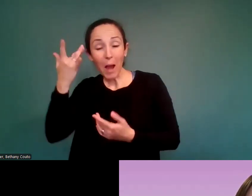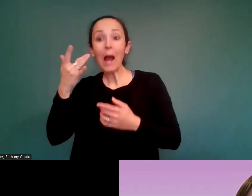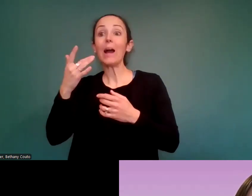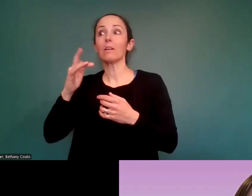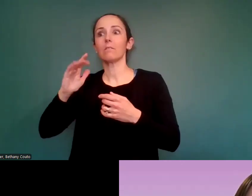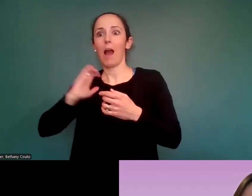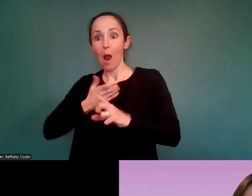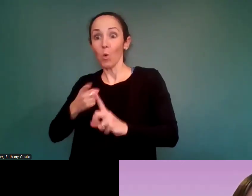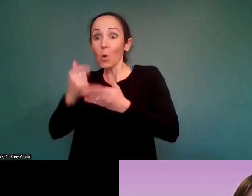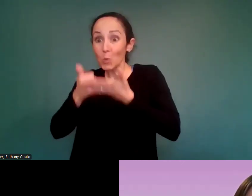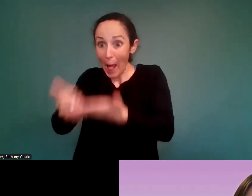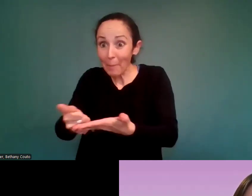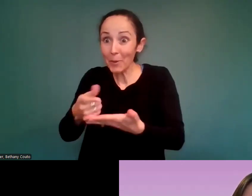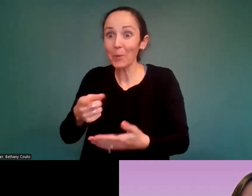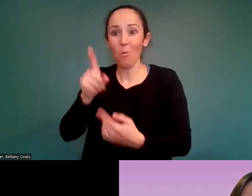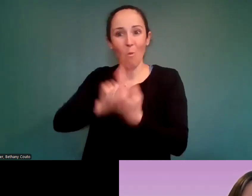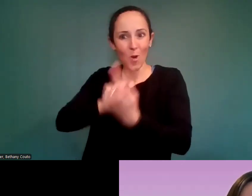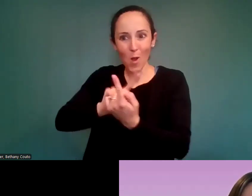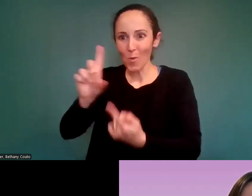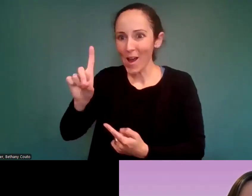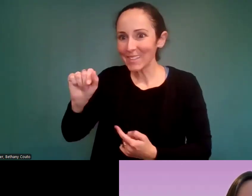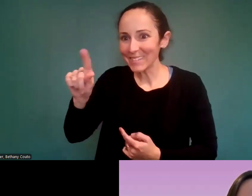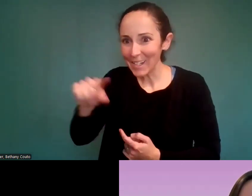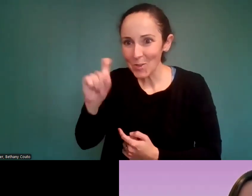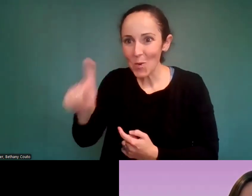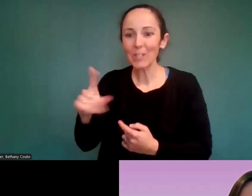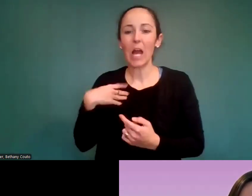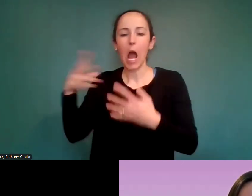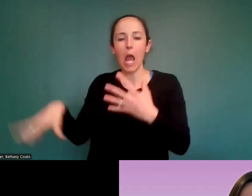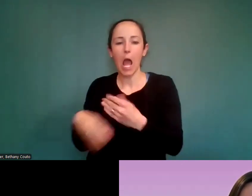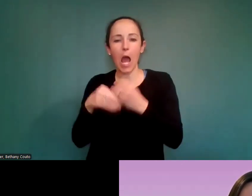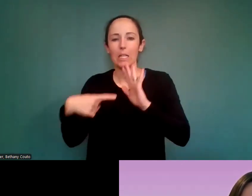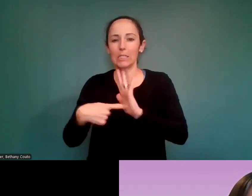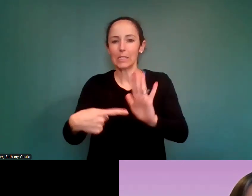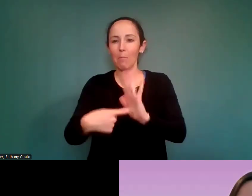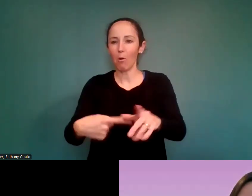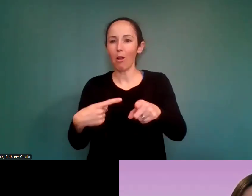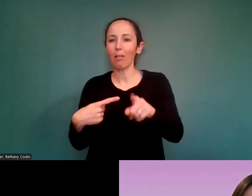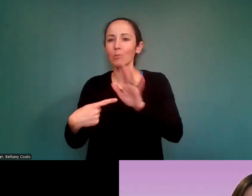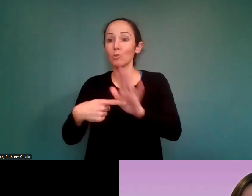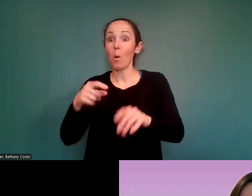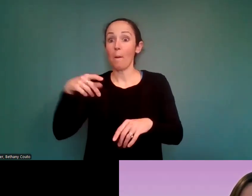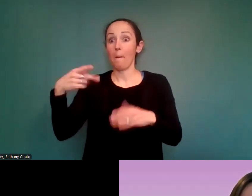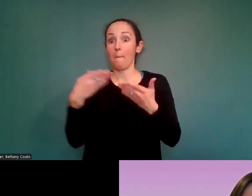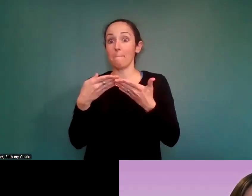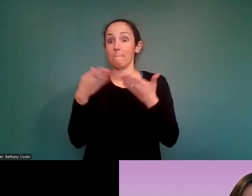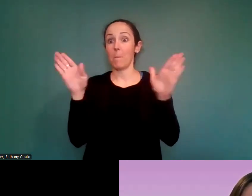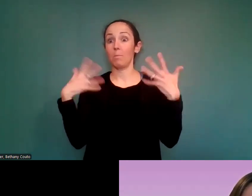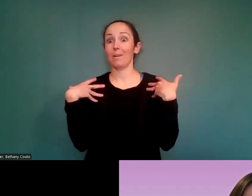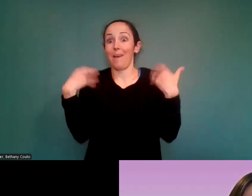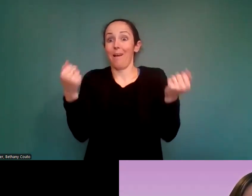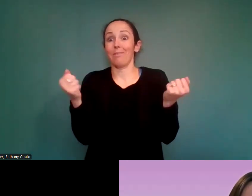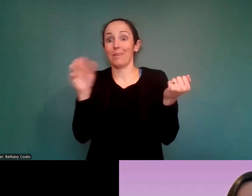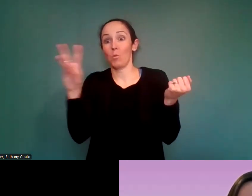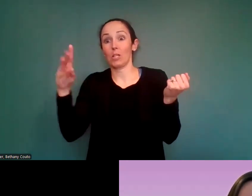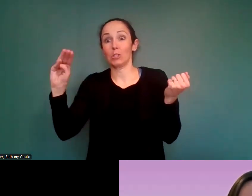data questions, I put an example in the chat of a visualization that the Public Health Institute of Western Mass made about loneliness